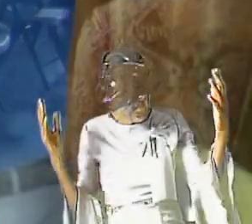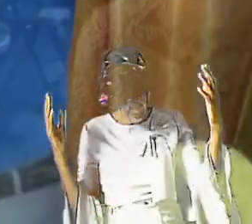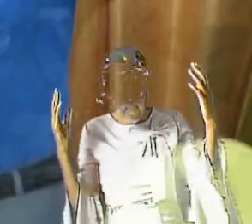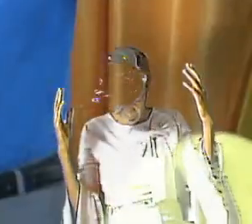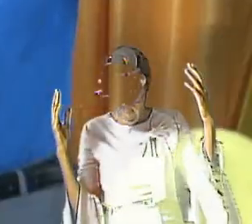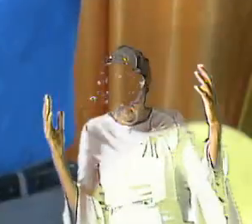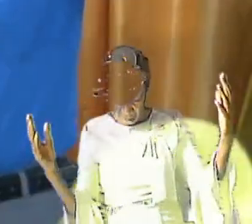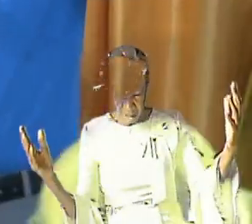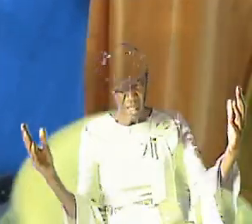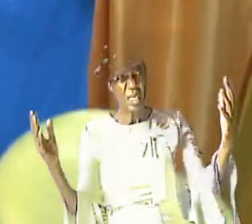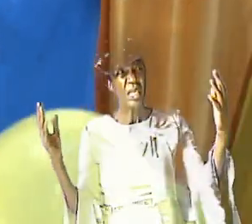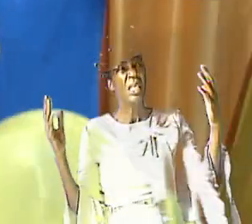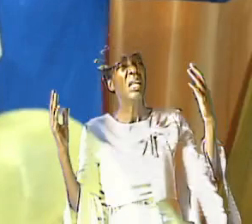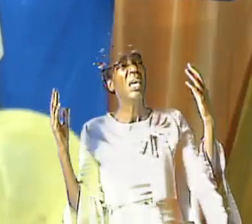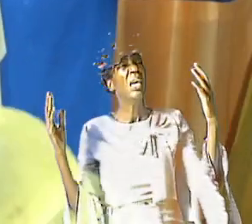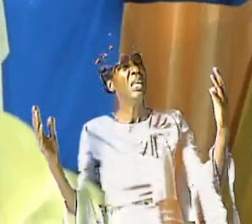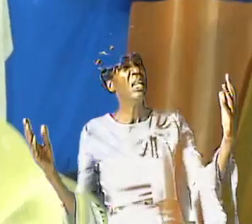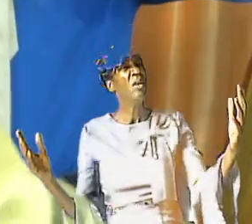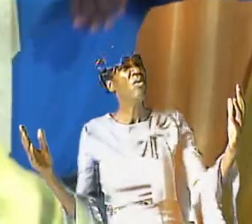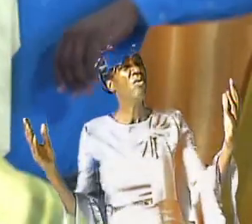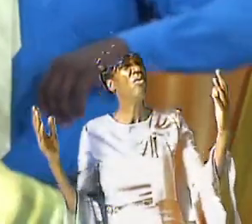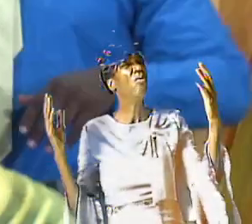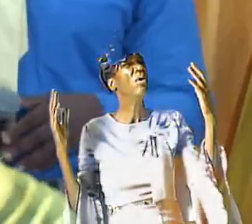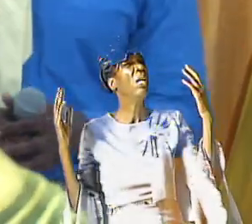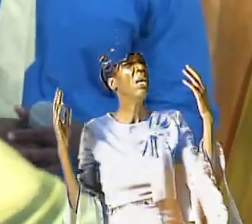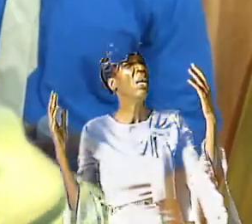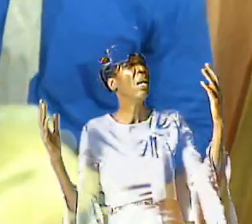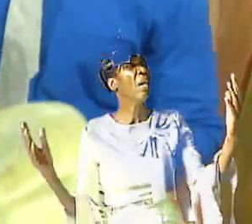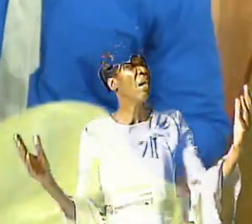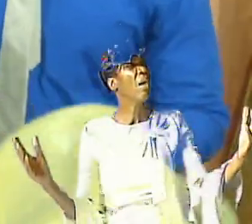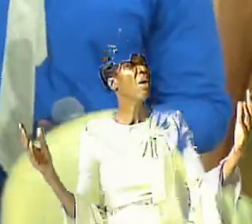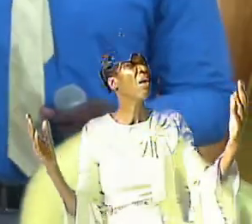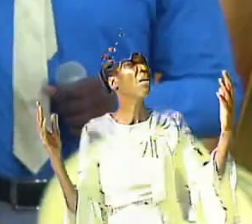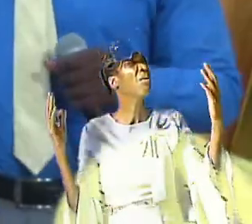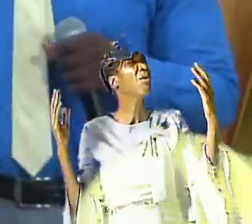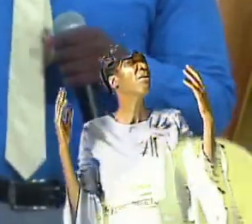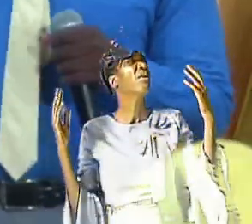morning. God, you alone are worthy. Hallelujah.